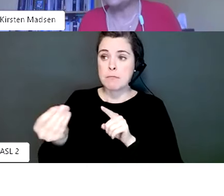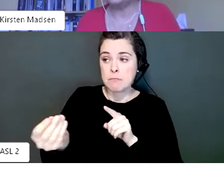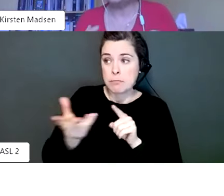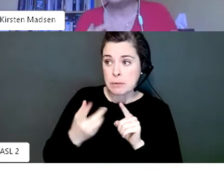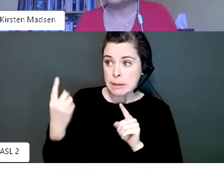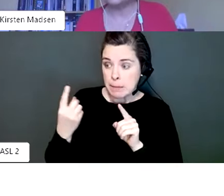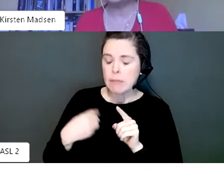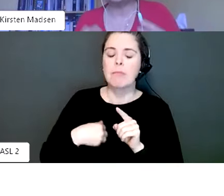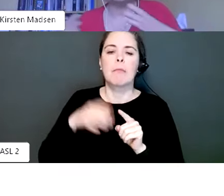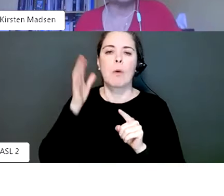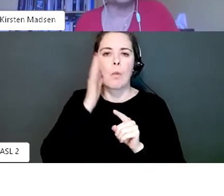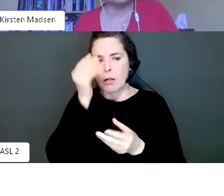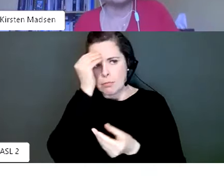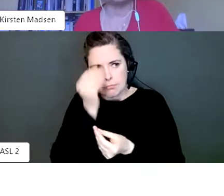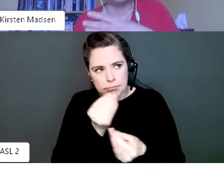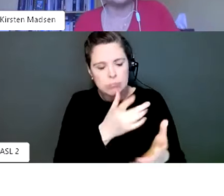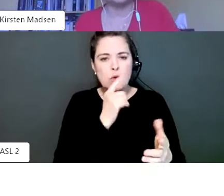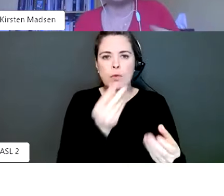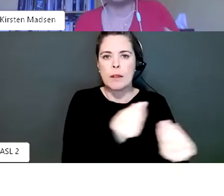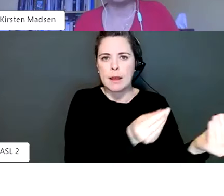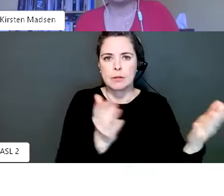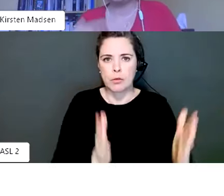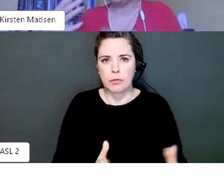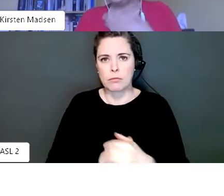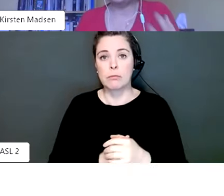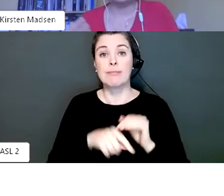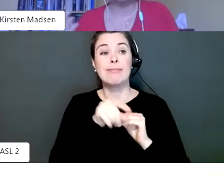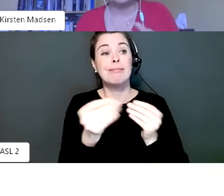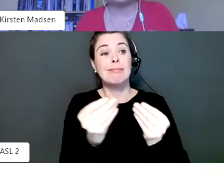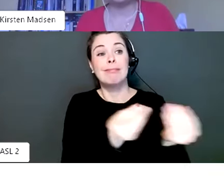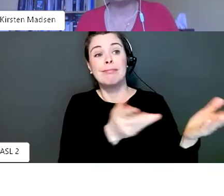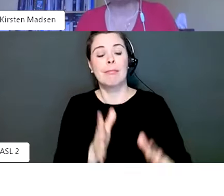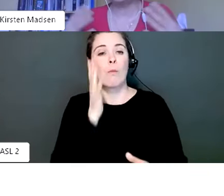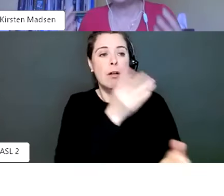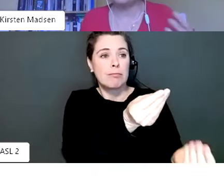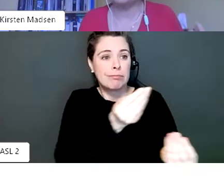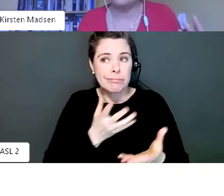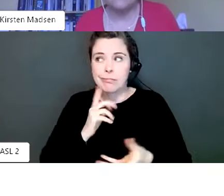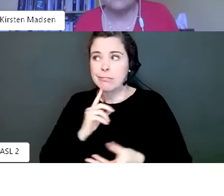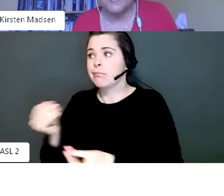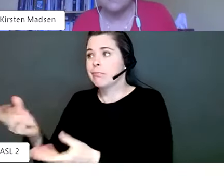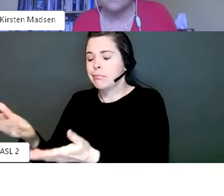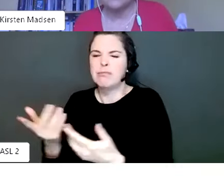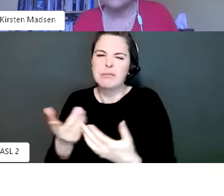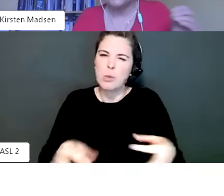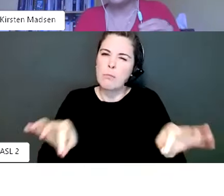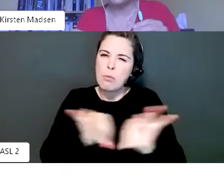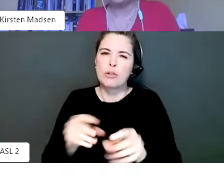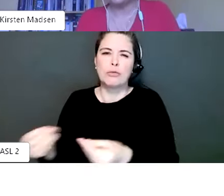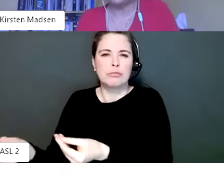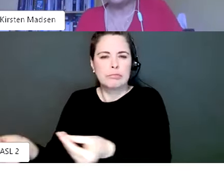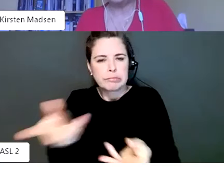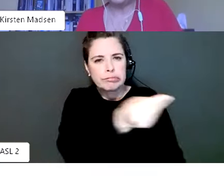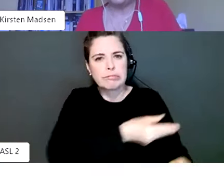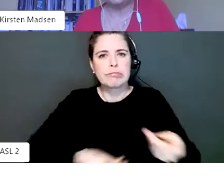is. Also, the liaisons are sharing with us too, anything that's happening. So that's on our radar so